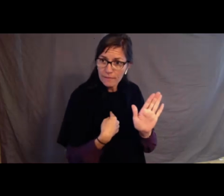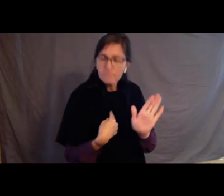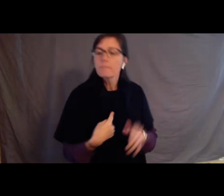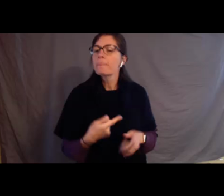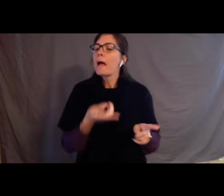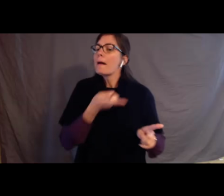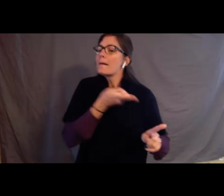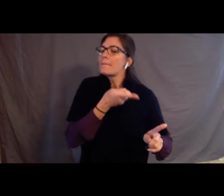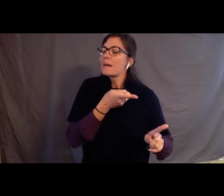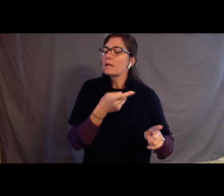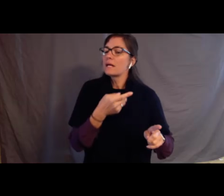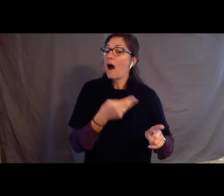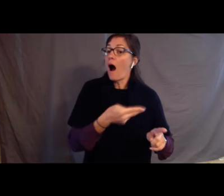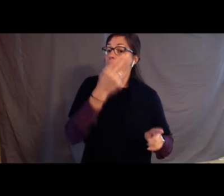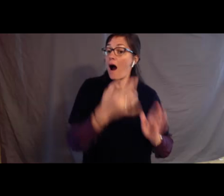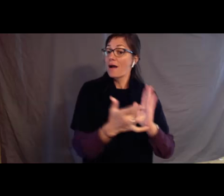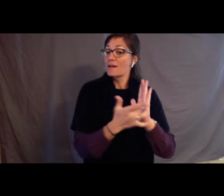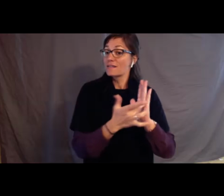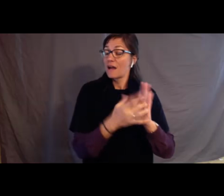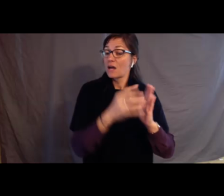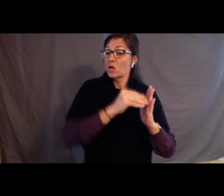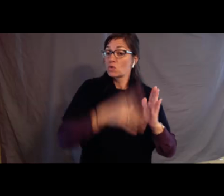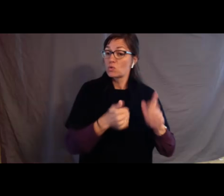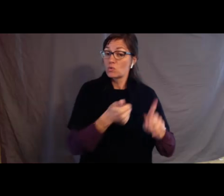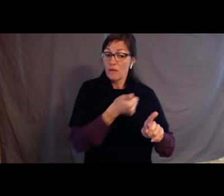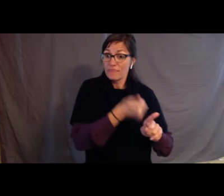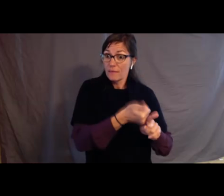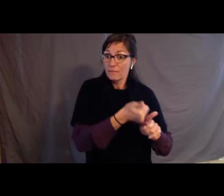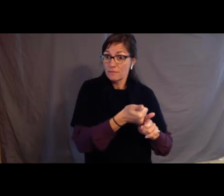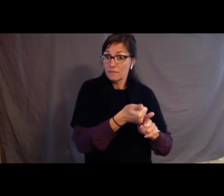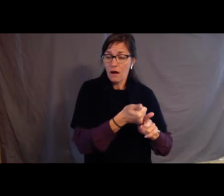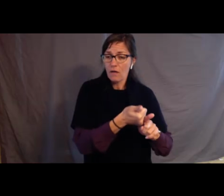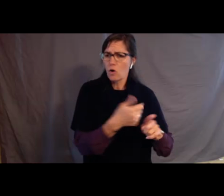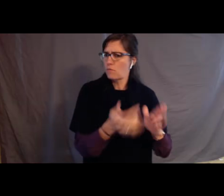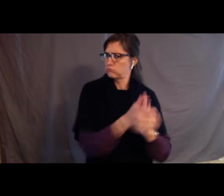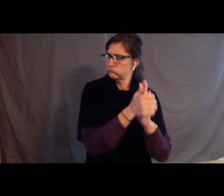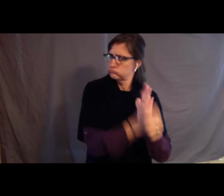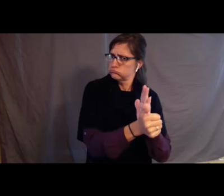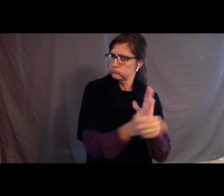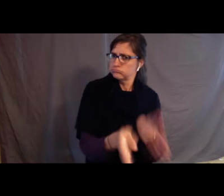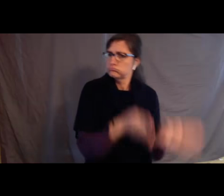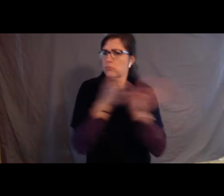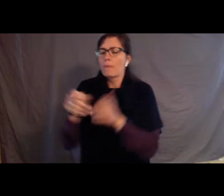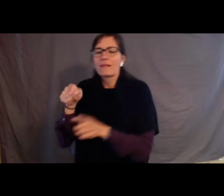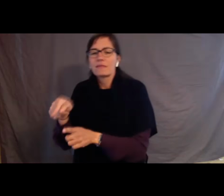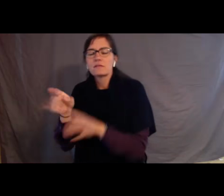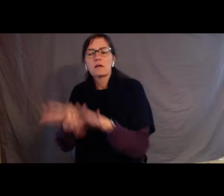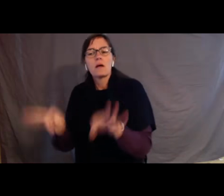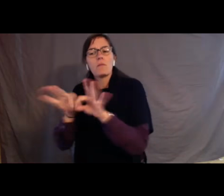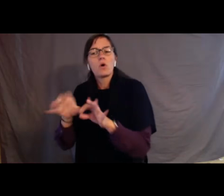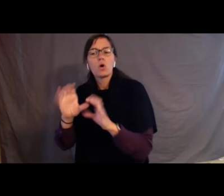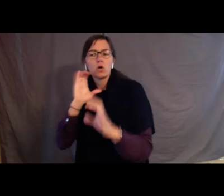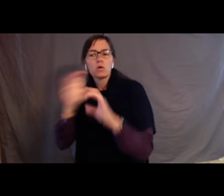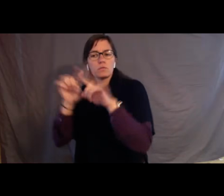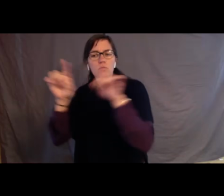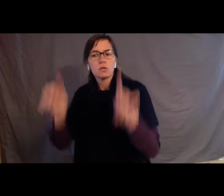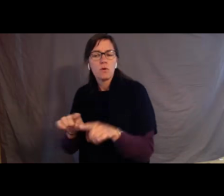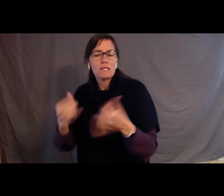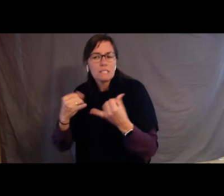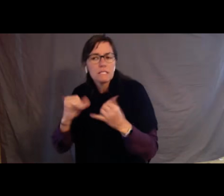tech device, I would say don't throw away that whole strategy that communication boards provide.